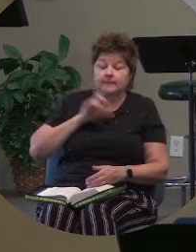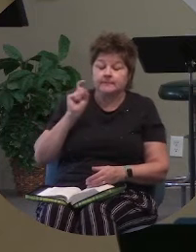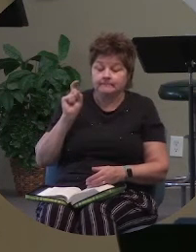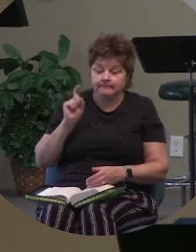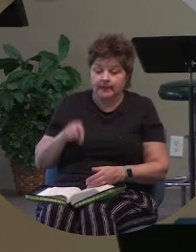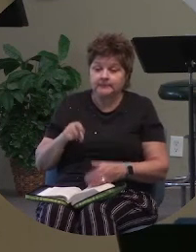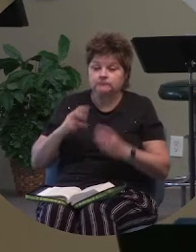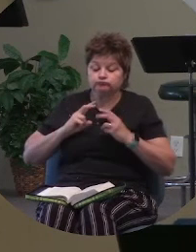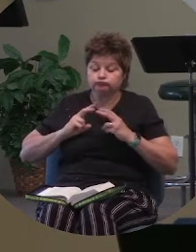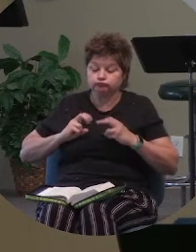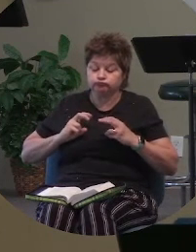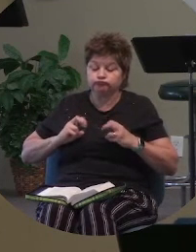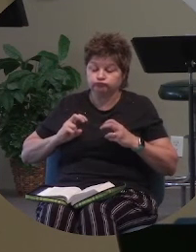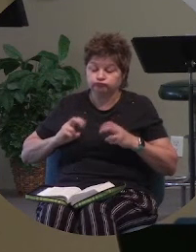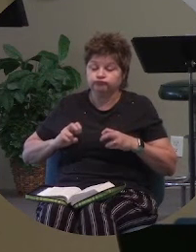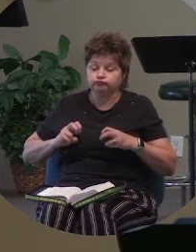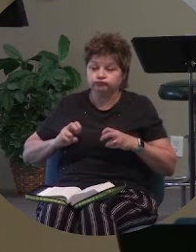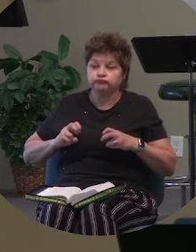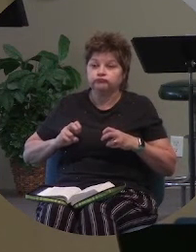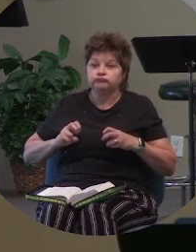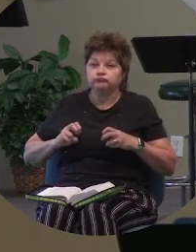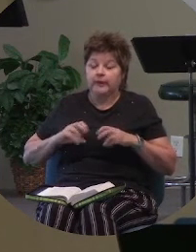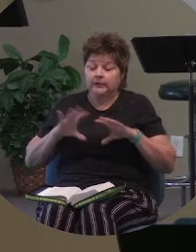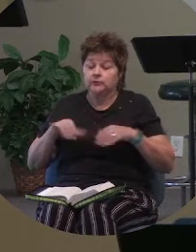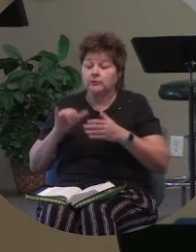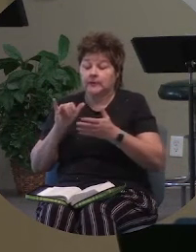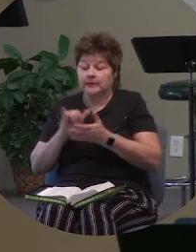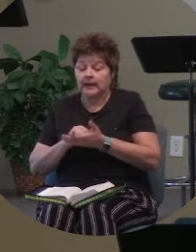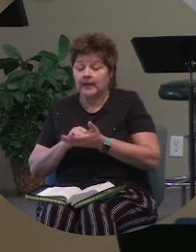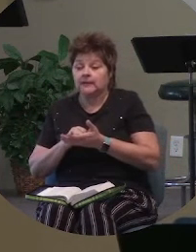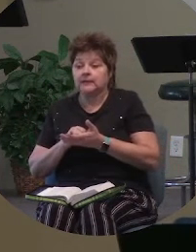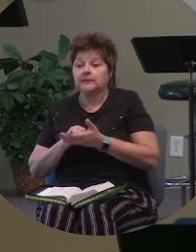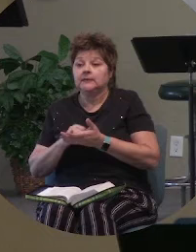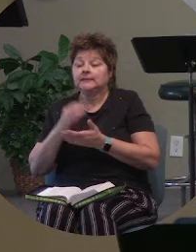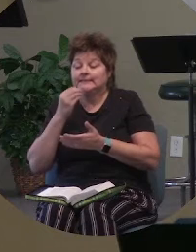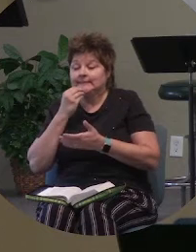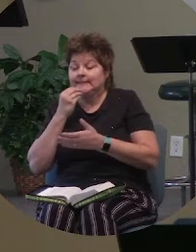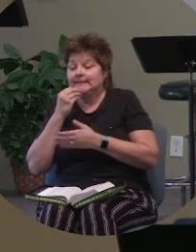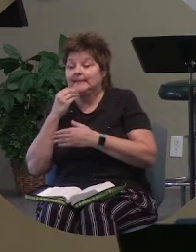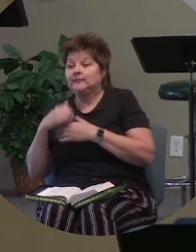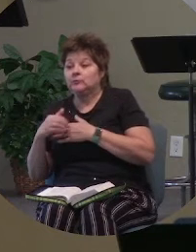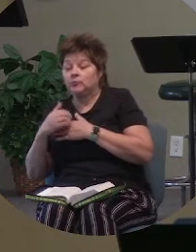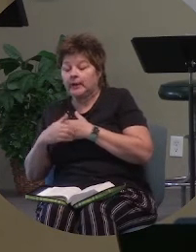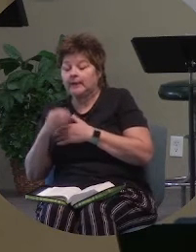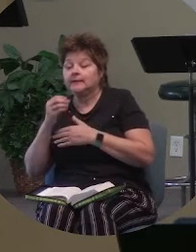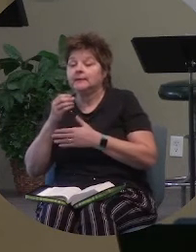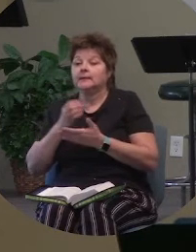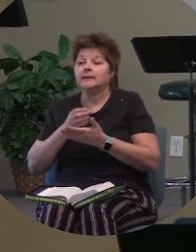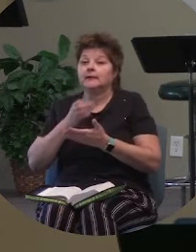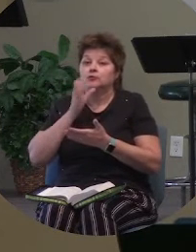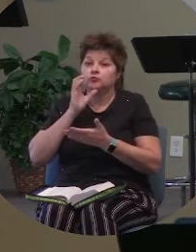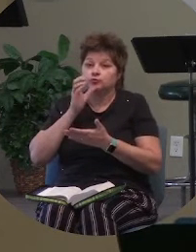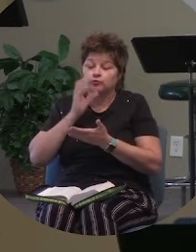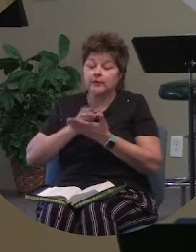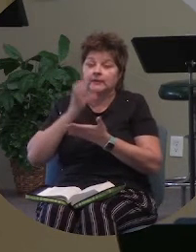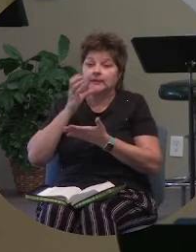must examine himself, and in doing so, he is to eat the bread and drink the cup."